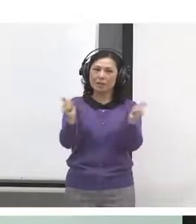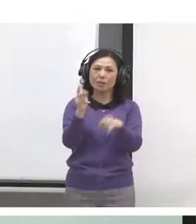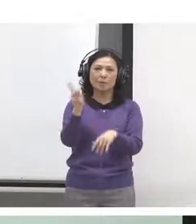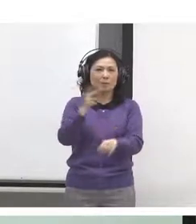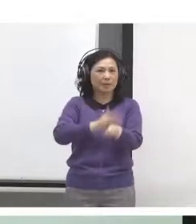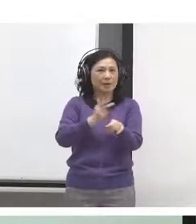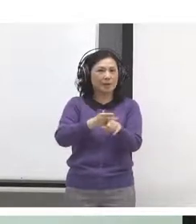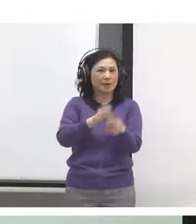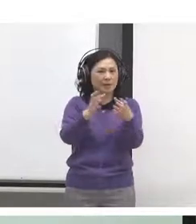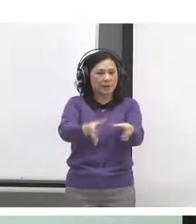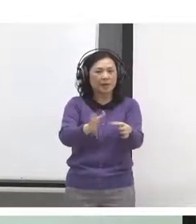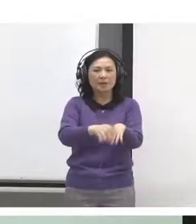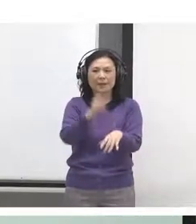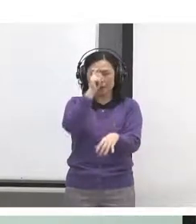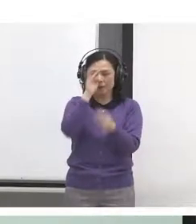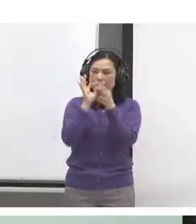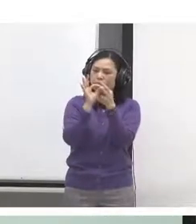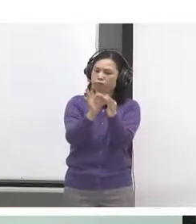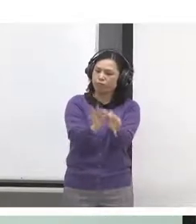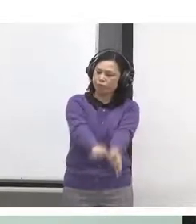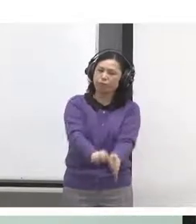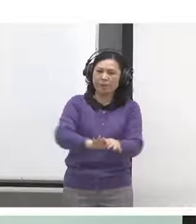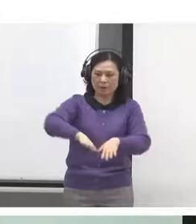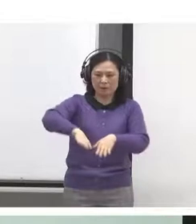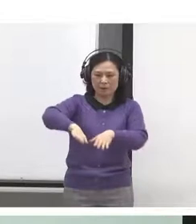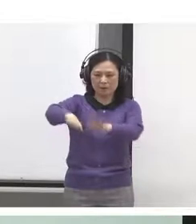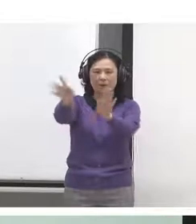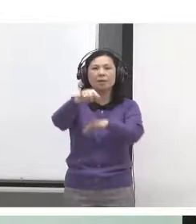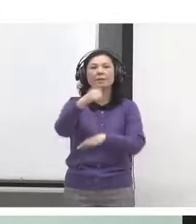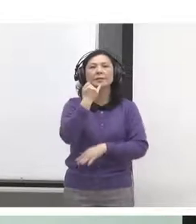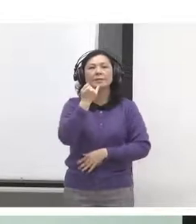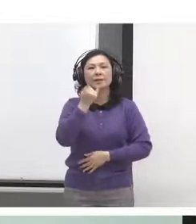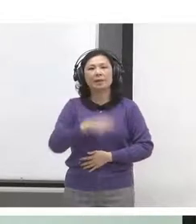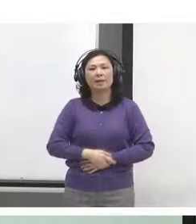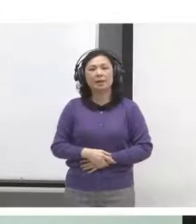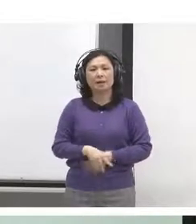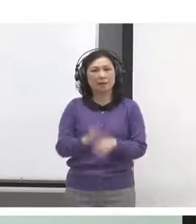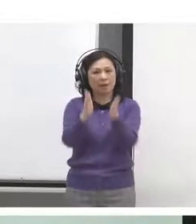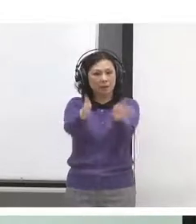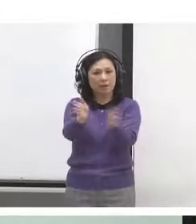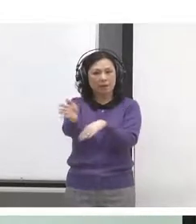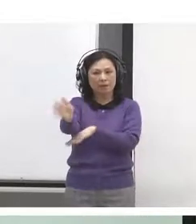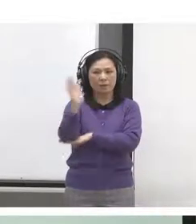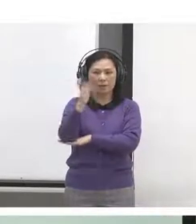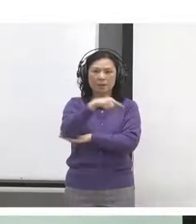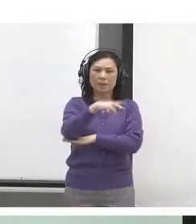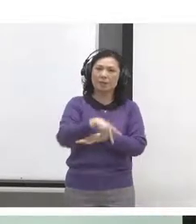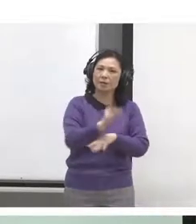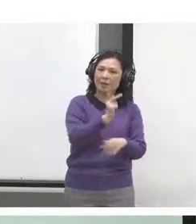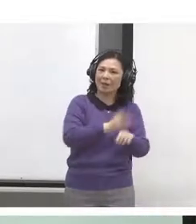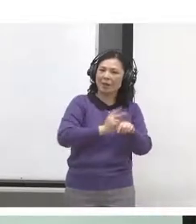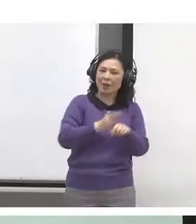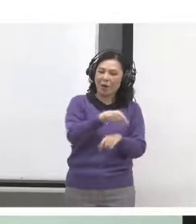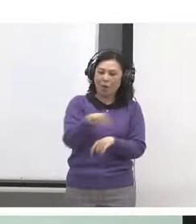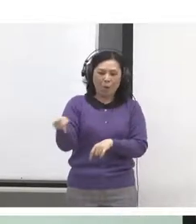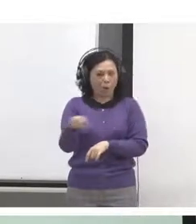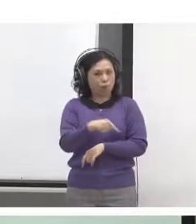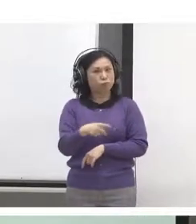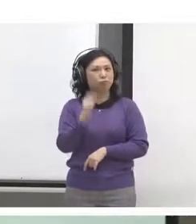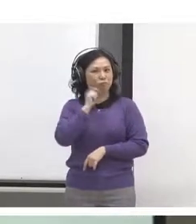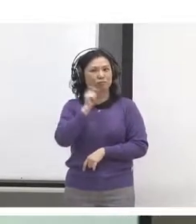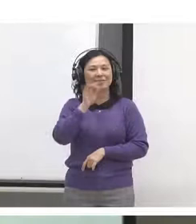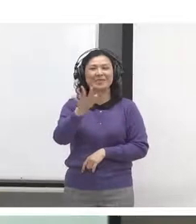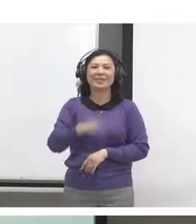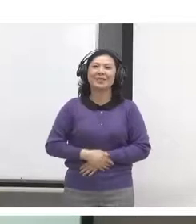sustain this kind of network of people who were interested in the intersection between government and technology. The Hack Nights are where Civic Tech Toronto